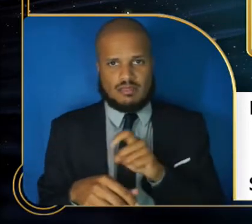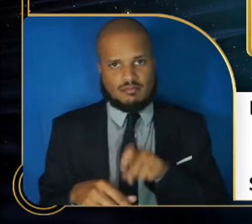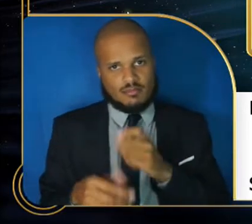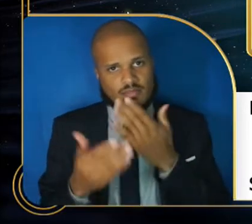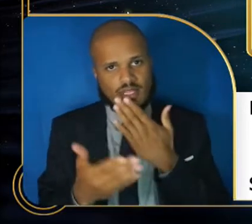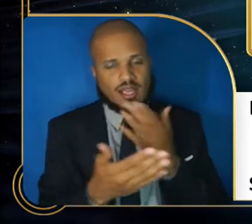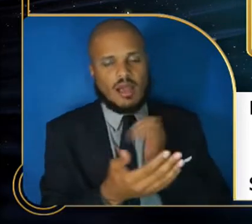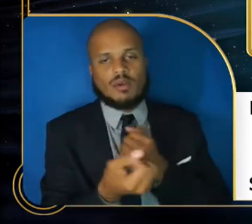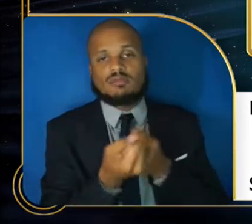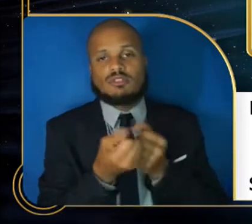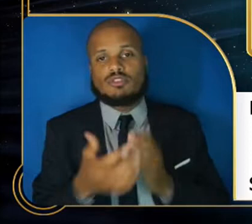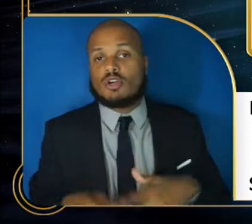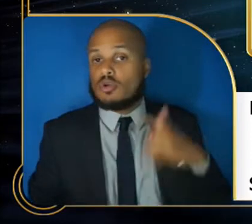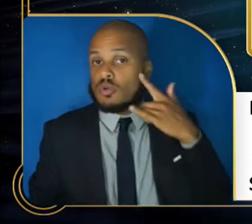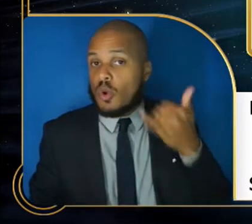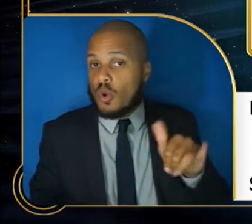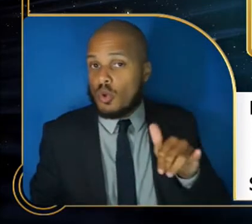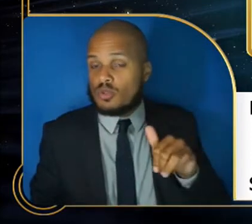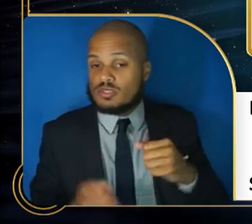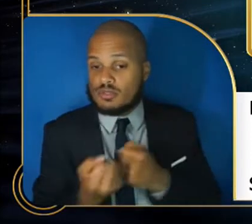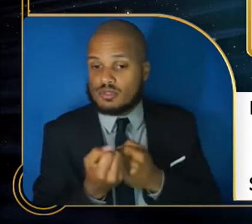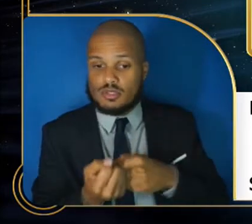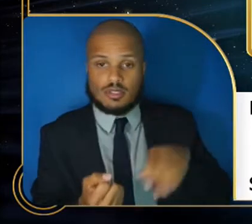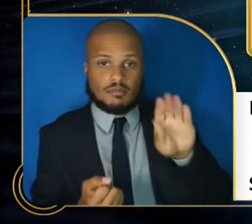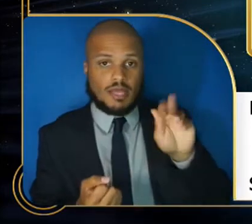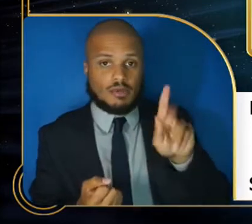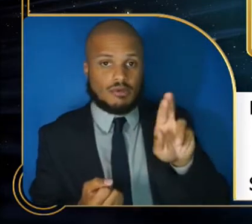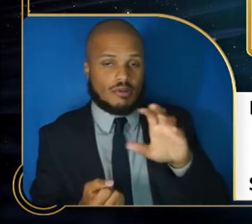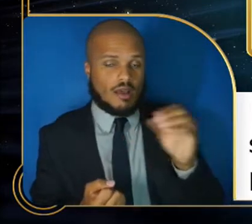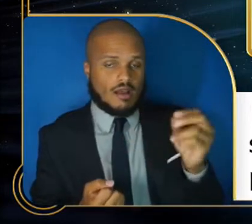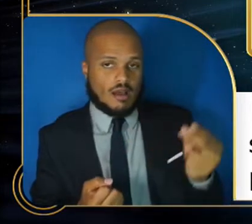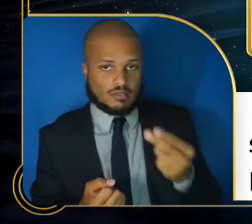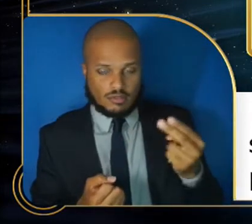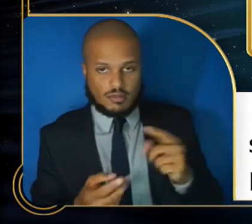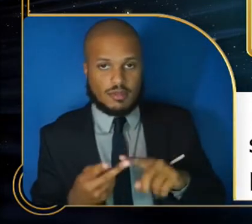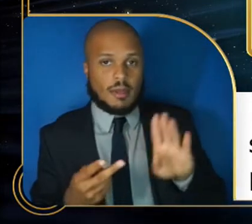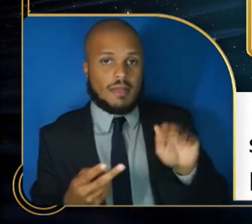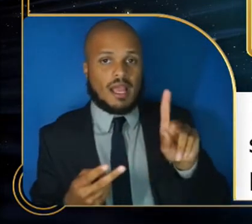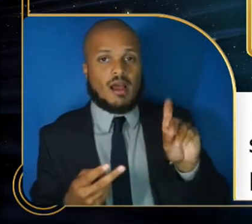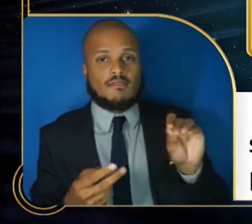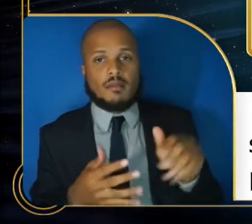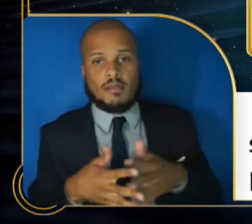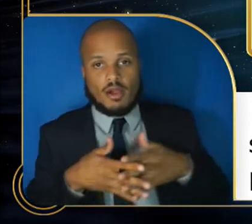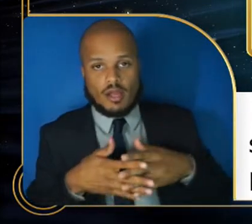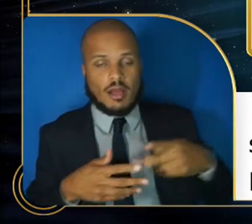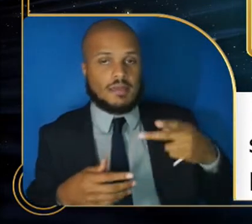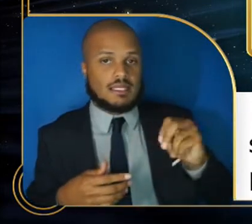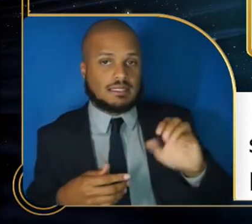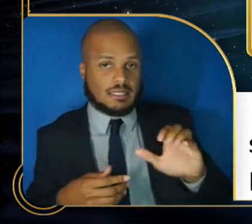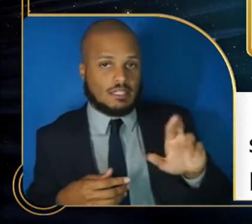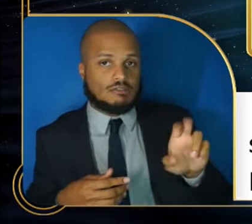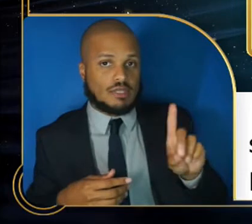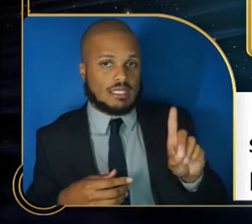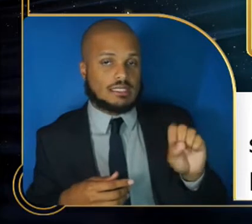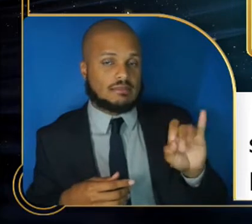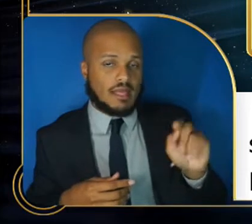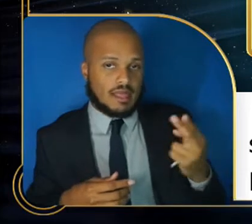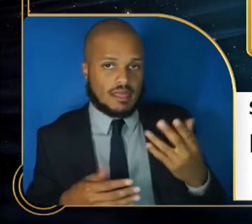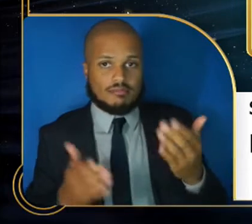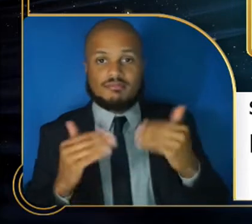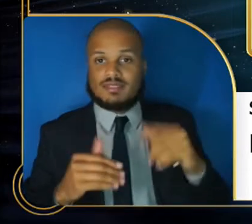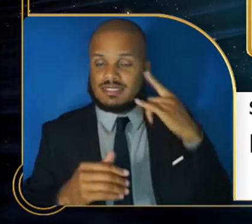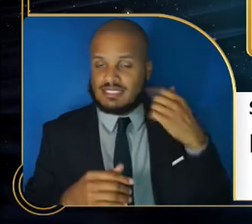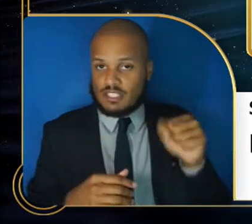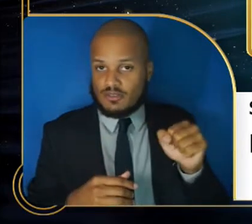sponsors are Baker and Hostetler, Bank of America, PNC, and Reed Smith. Our silver sponsors are